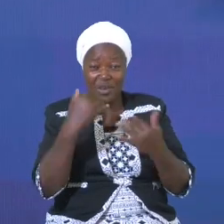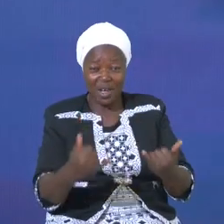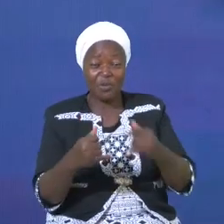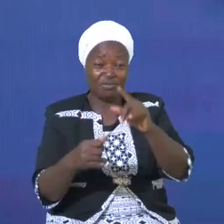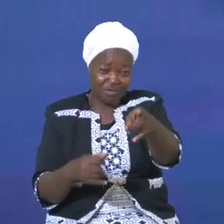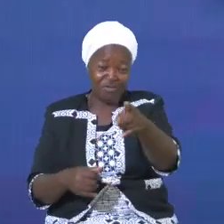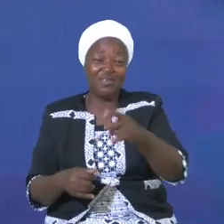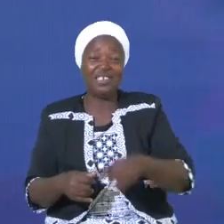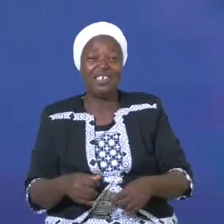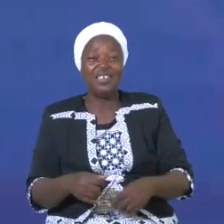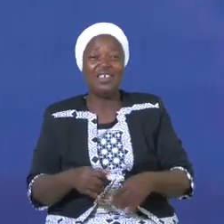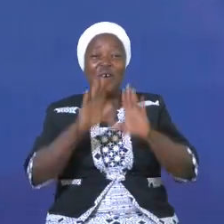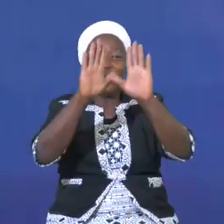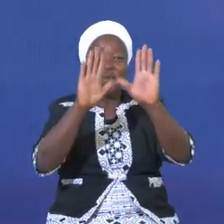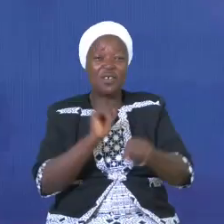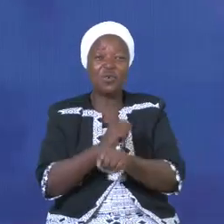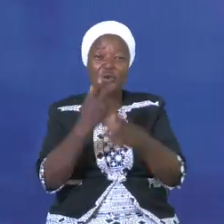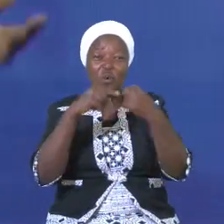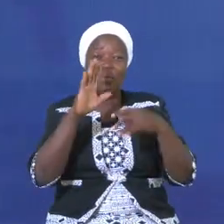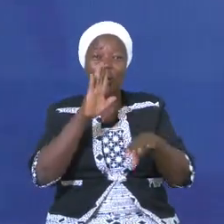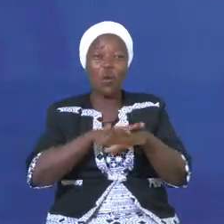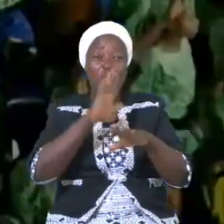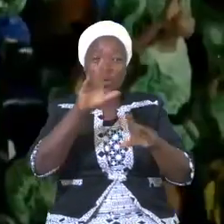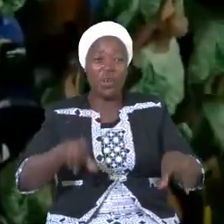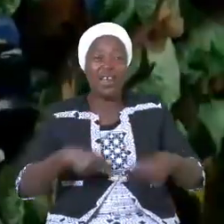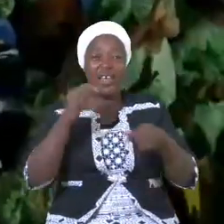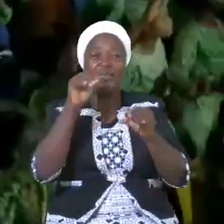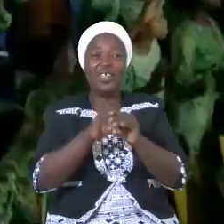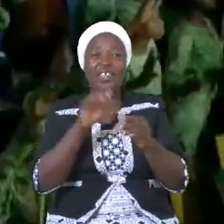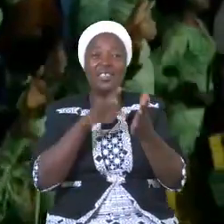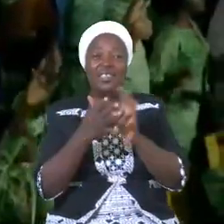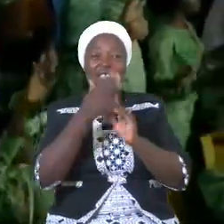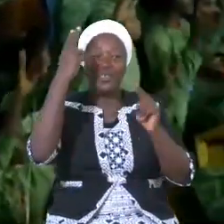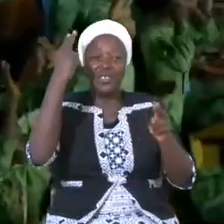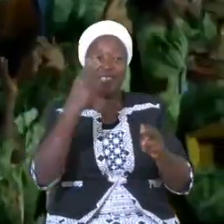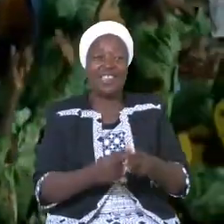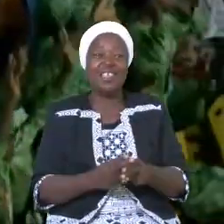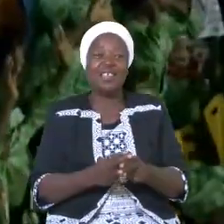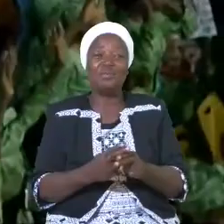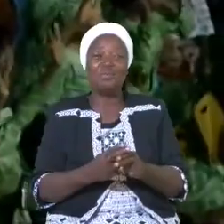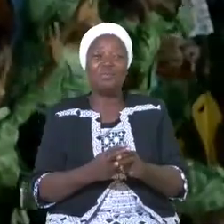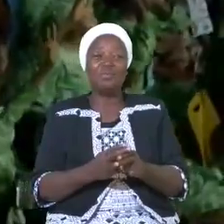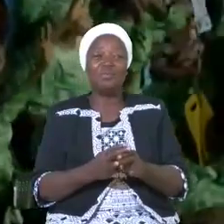miracle coming upon your life in jesus name